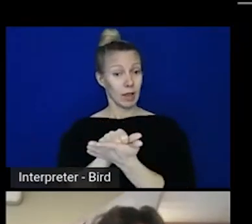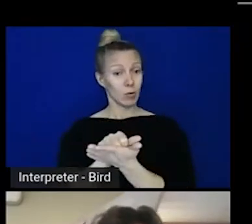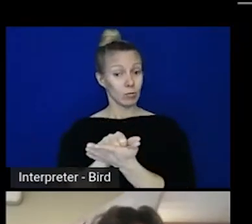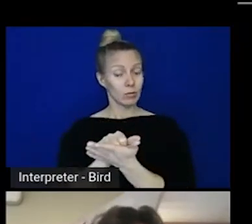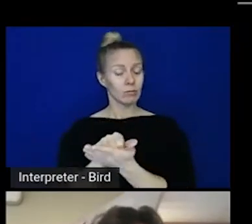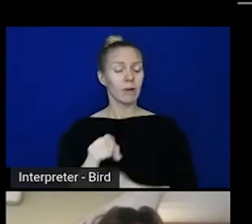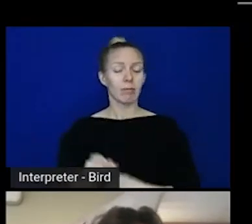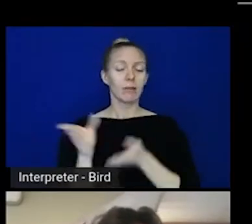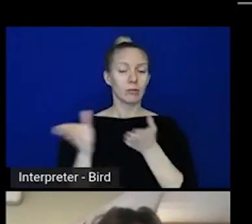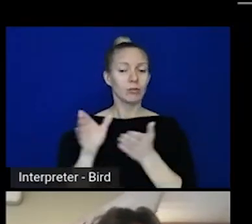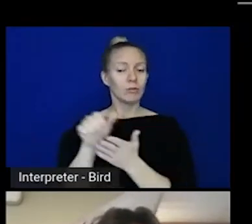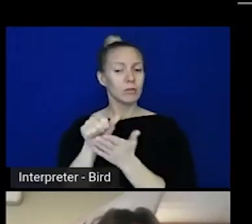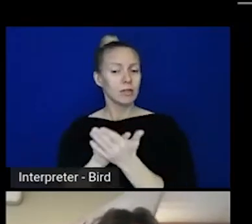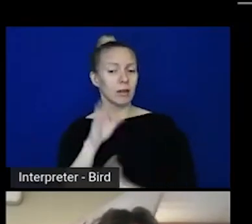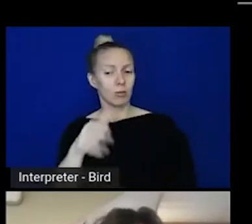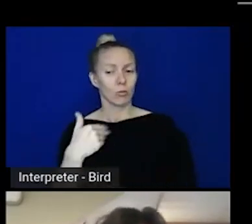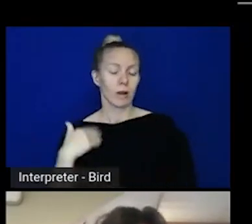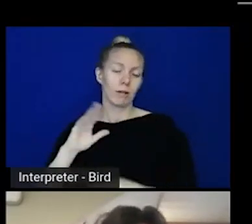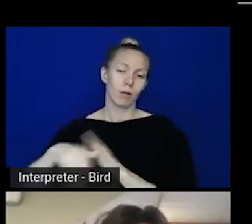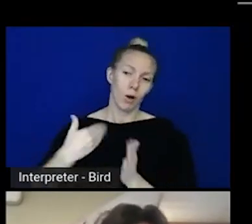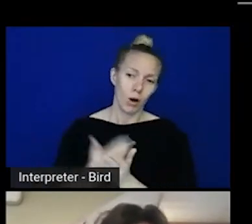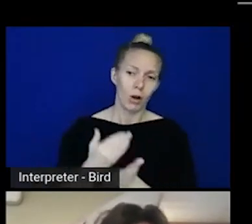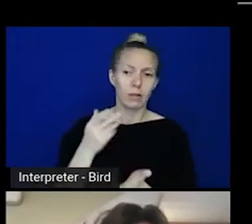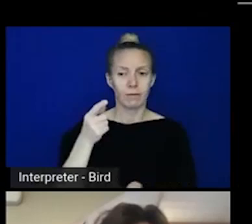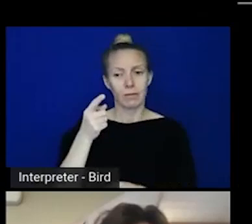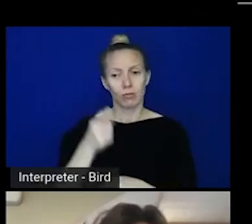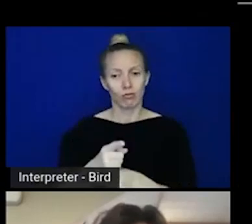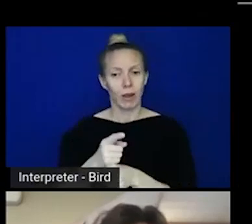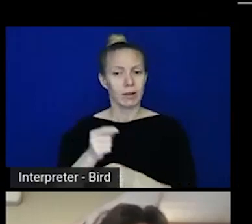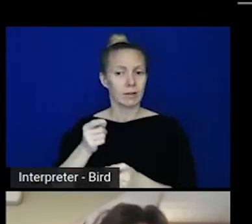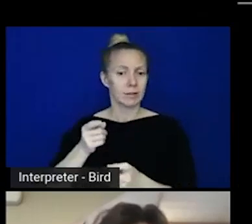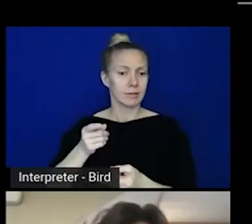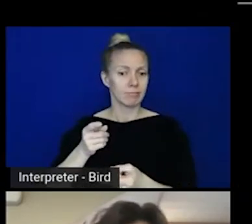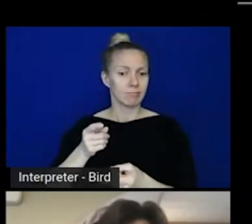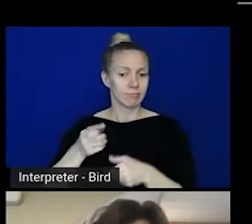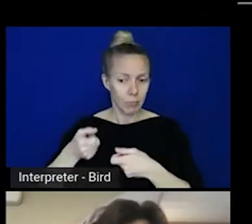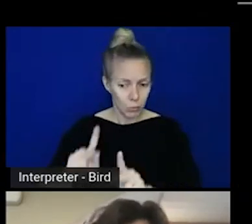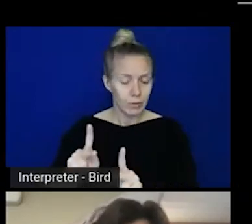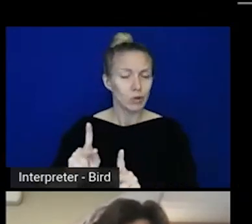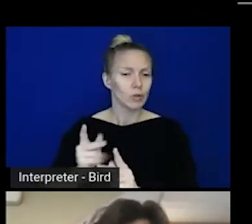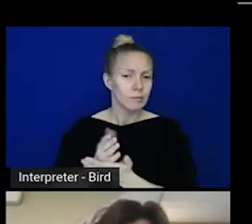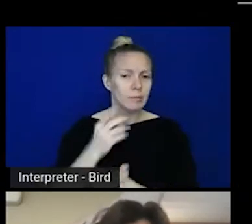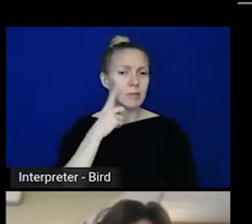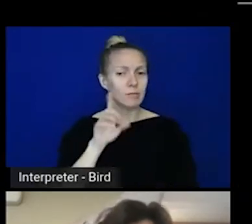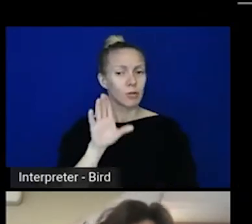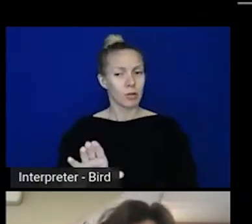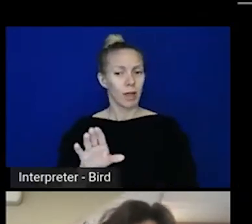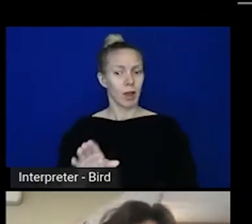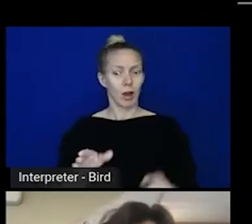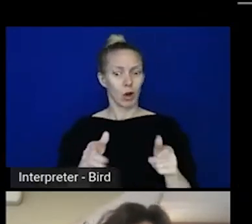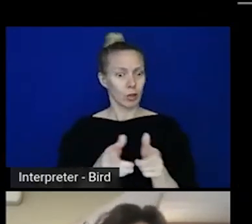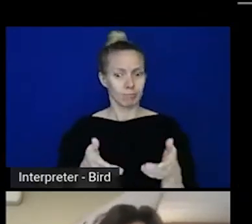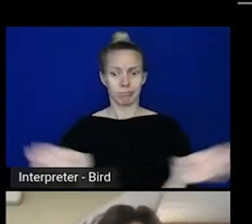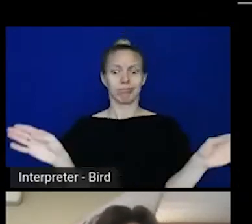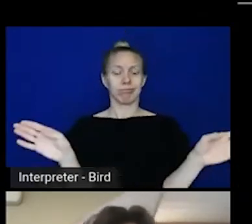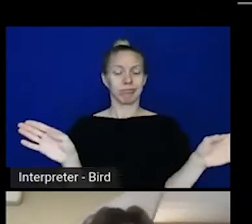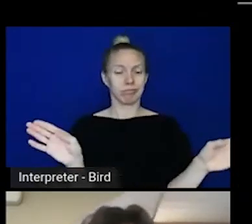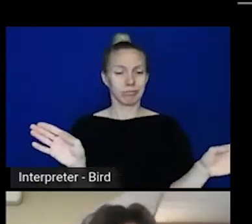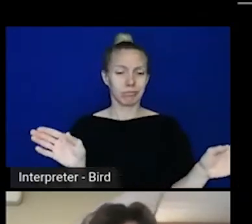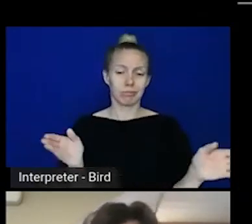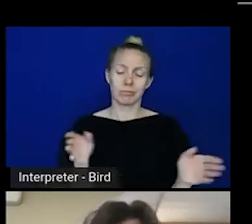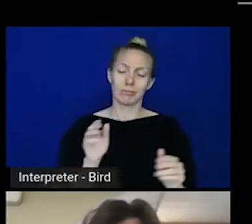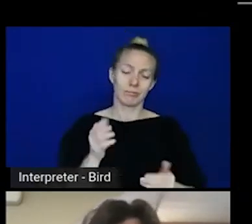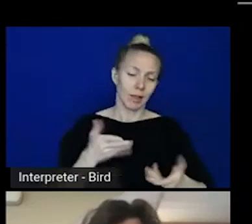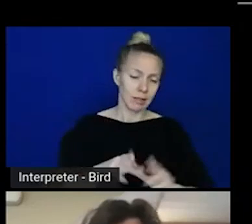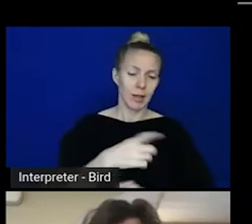all the right permissions for their scope to allow them to build the infrastructure in GCP that they needed, and it would also